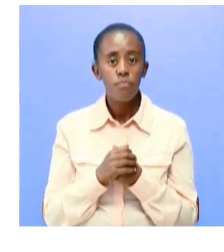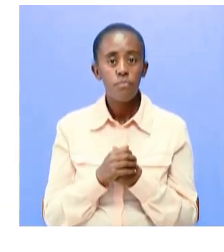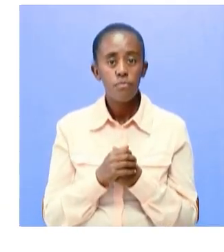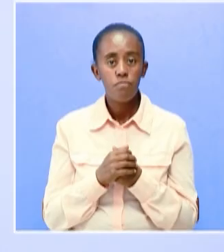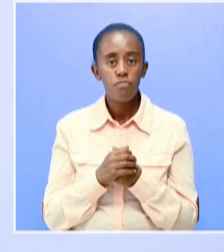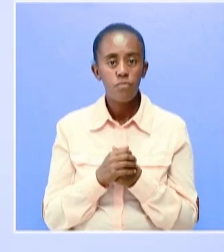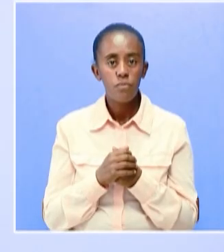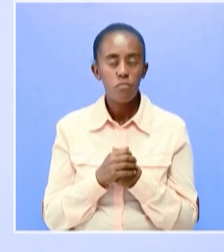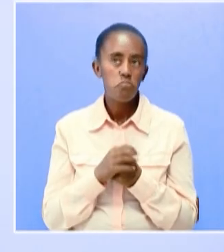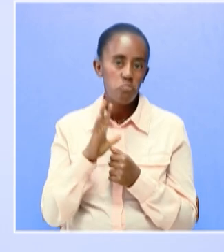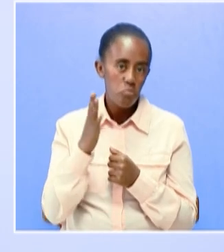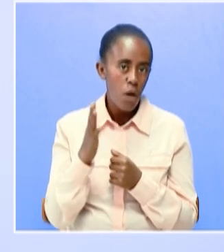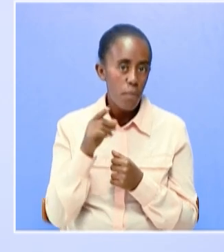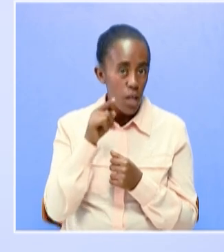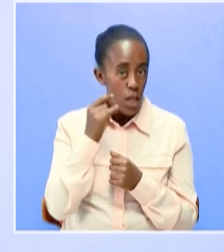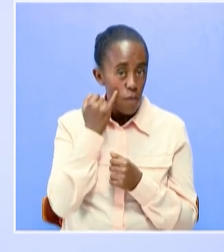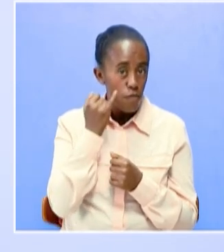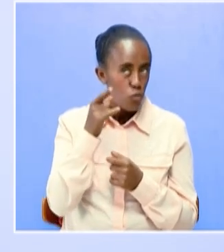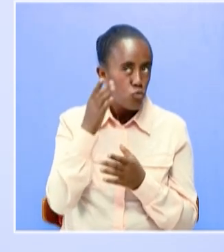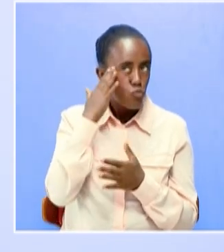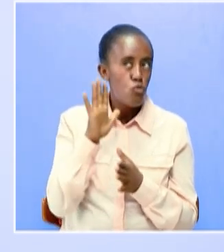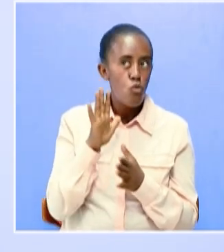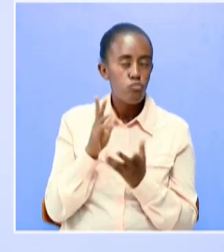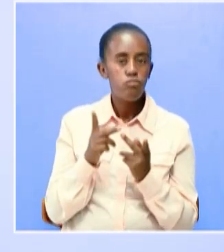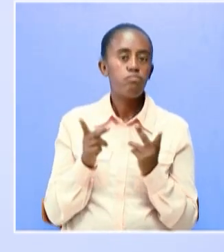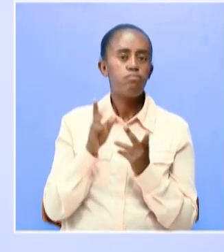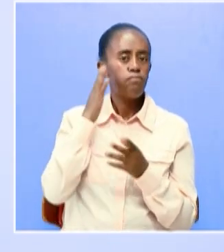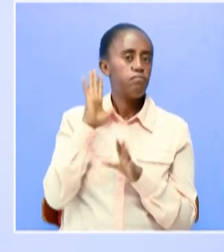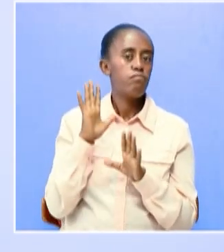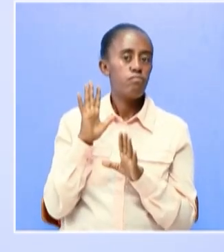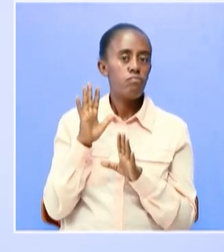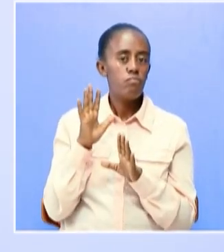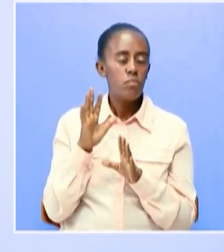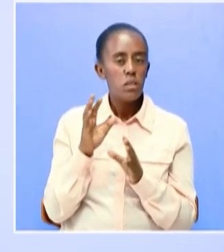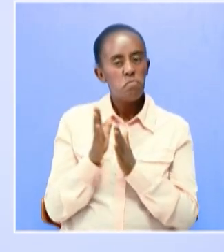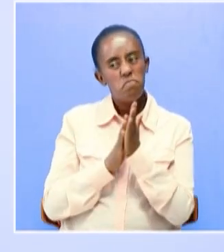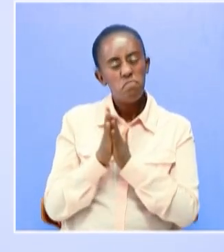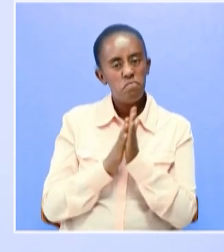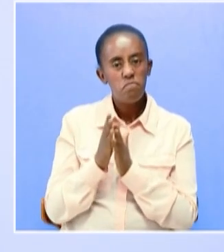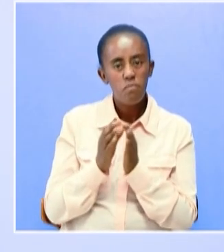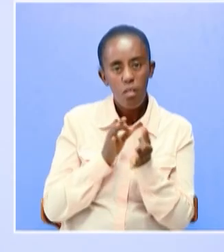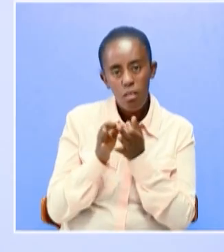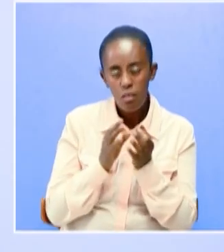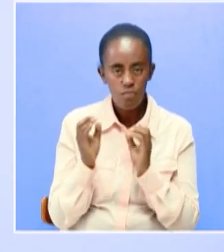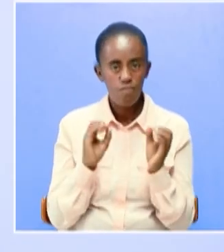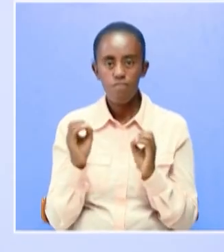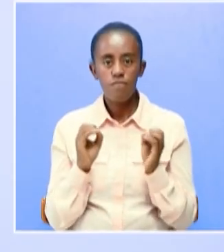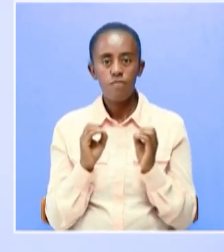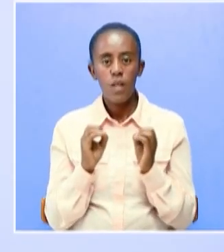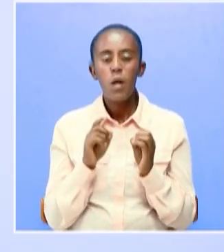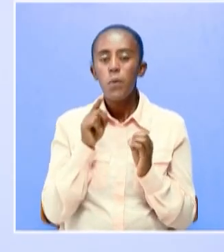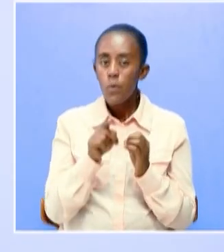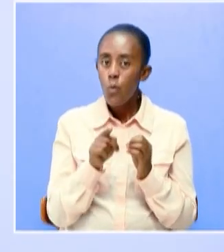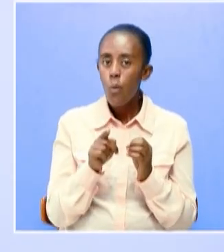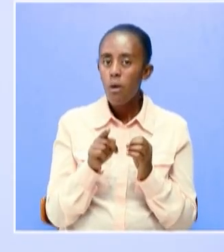Refusing maybe if you don't know the direction, if you are not interested. Okay? You can